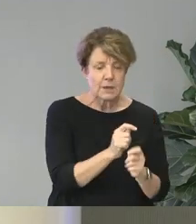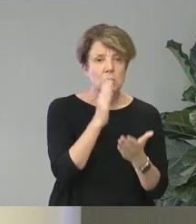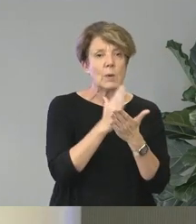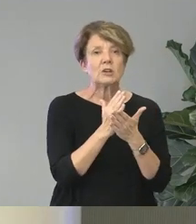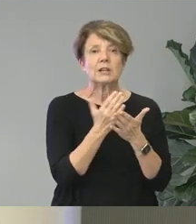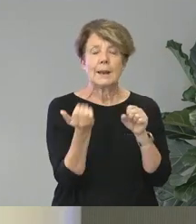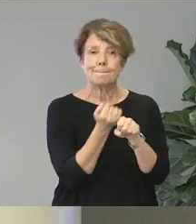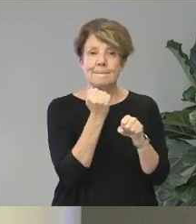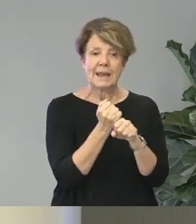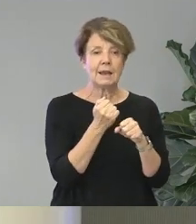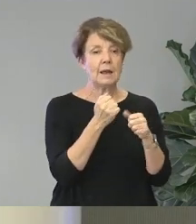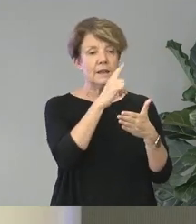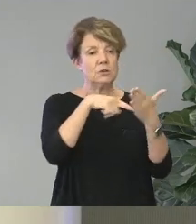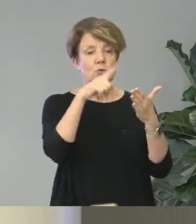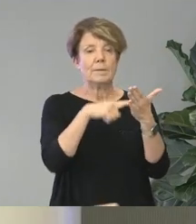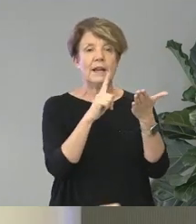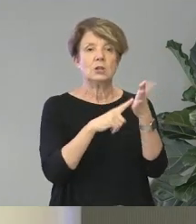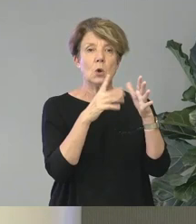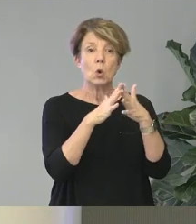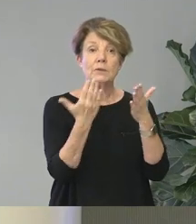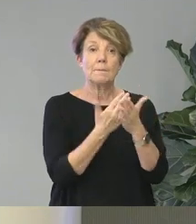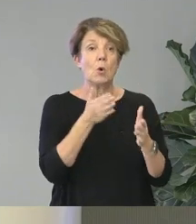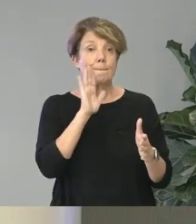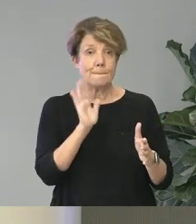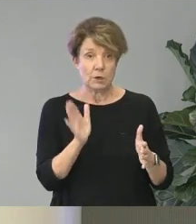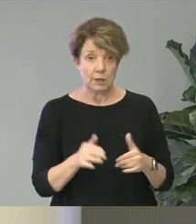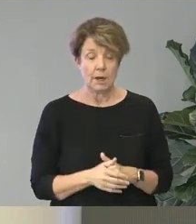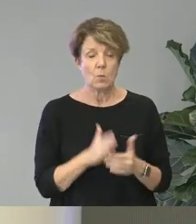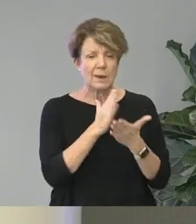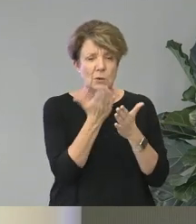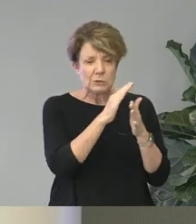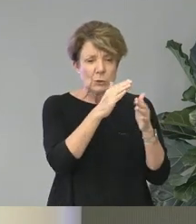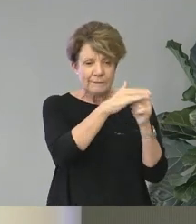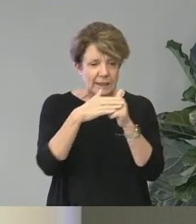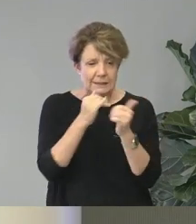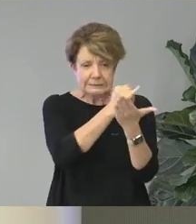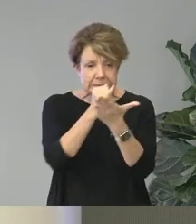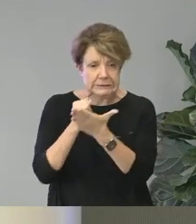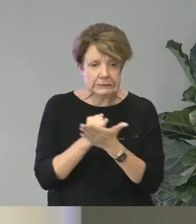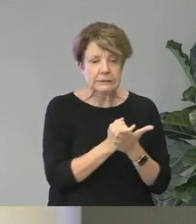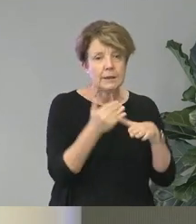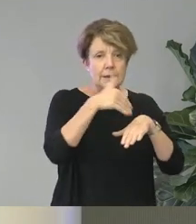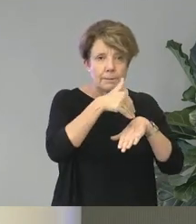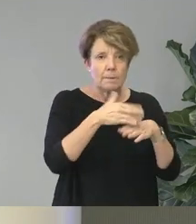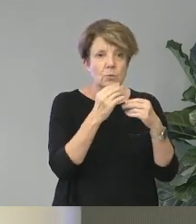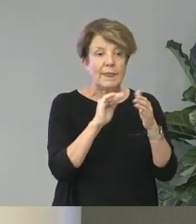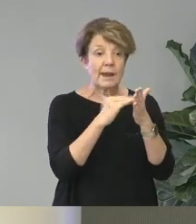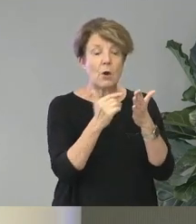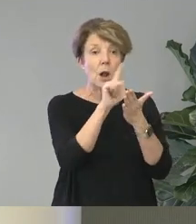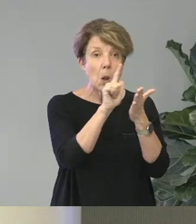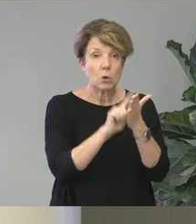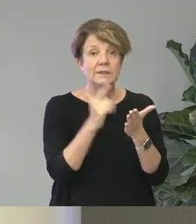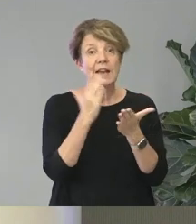federal discrimination laws, including by remedying deficiencies in the current laws, by placing a greater focus